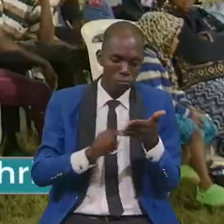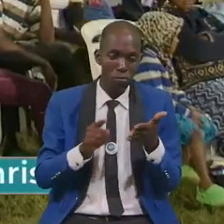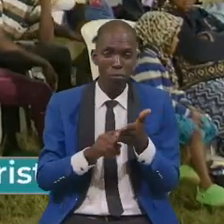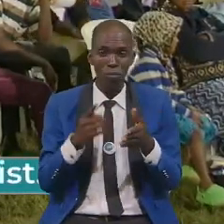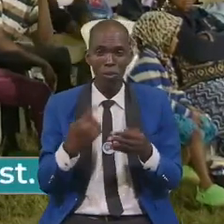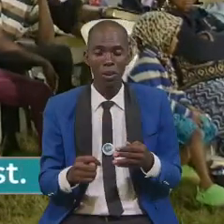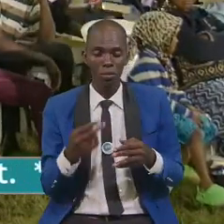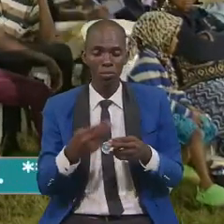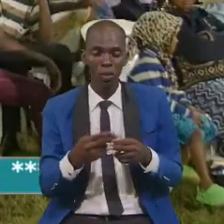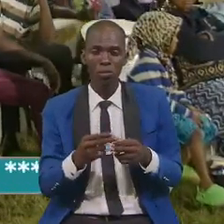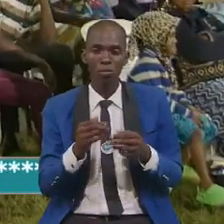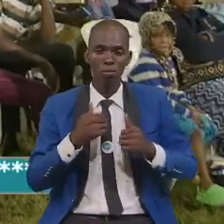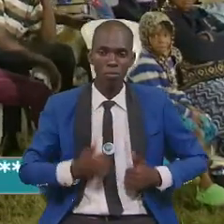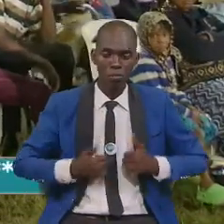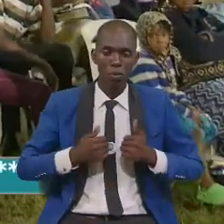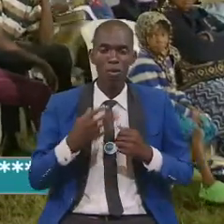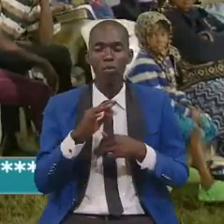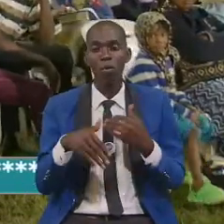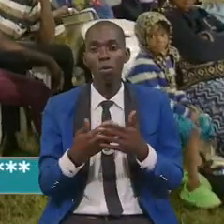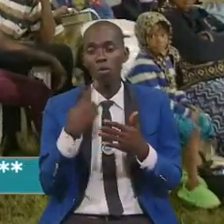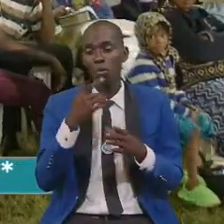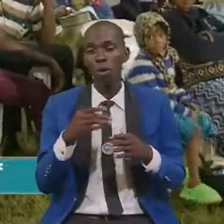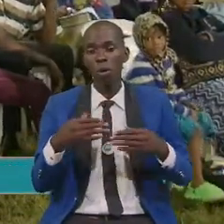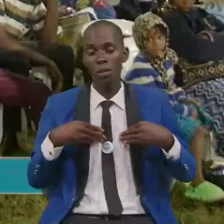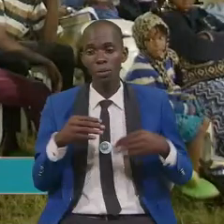Christ, may I encourage the rest of us,